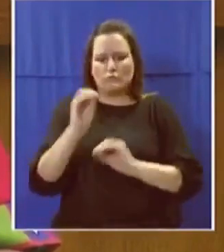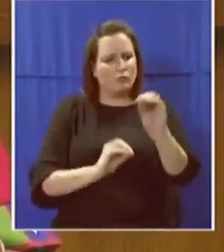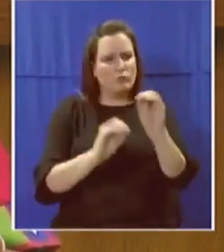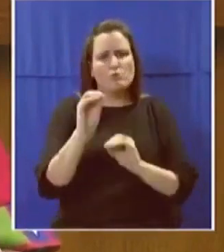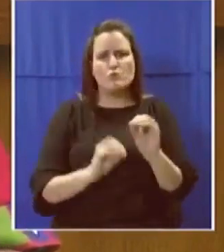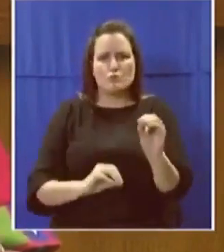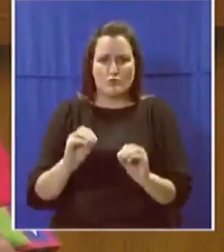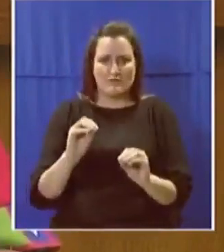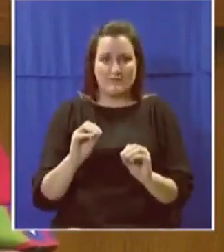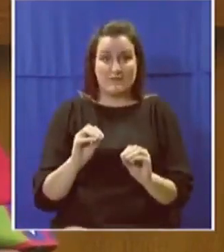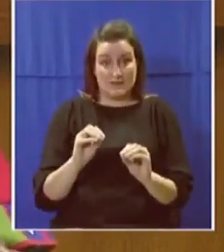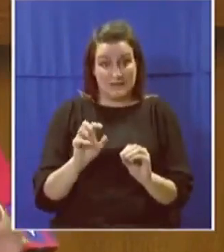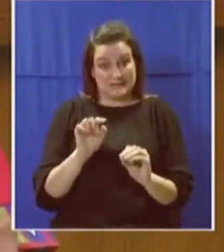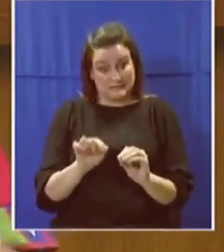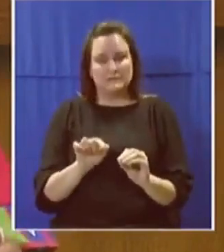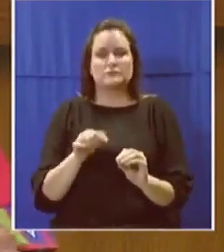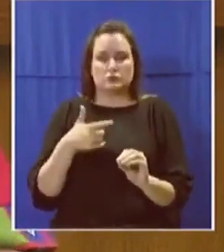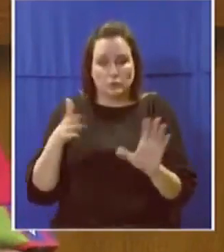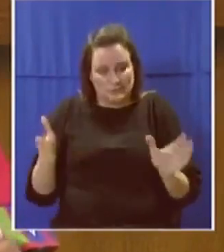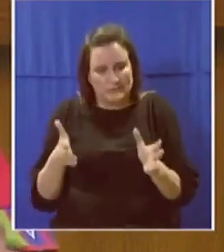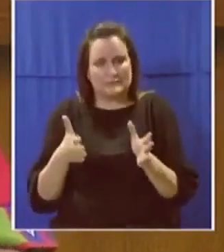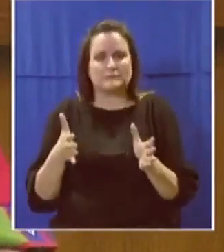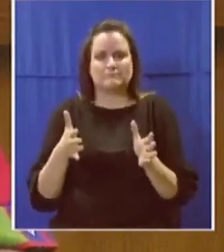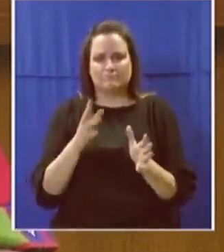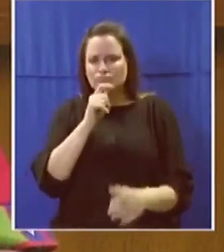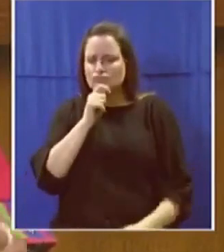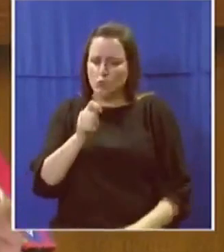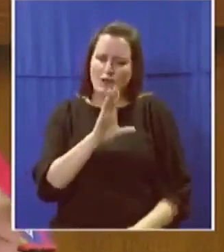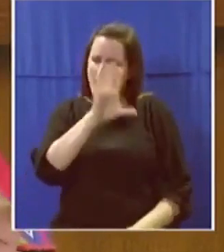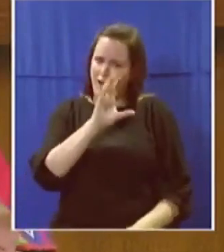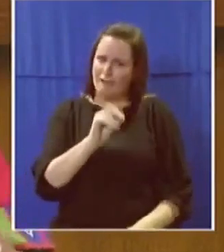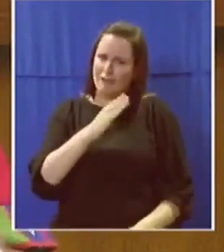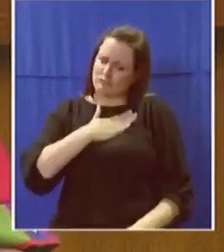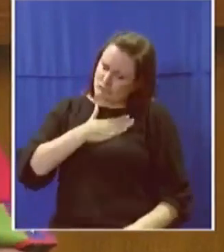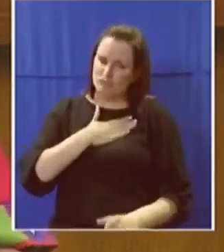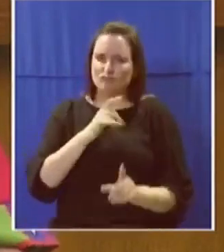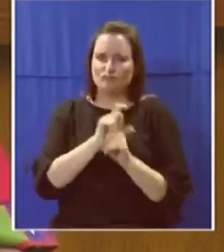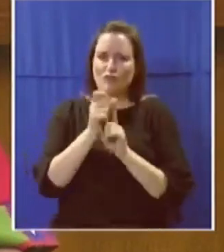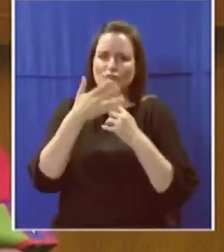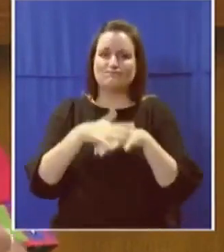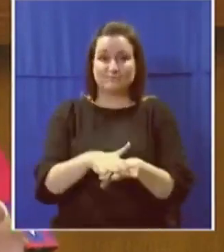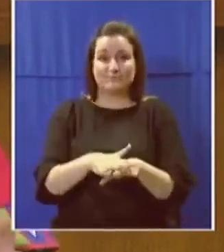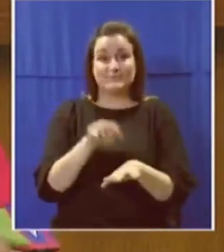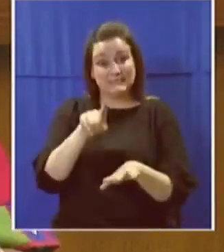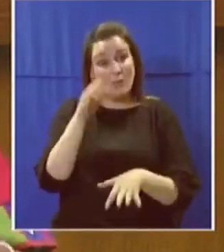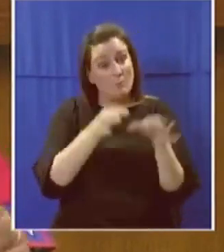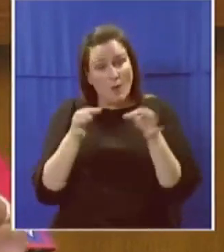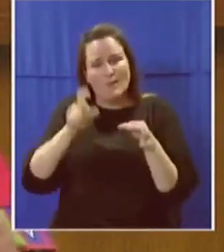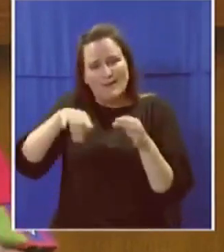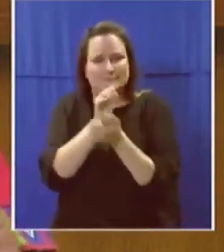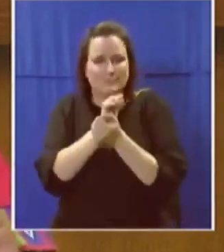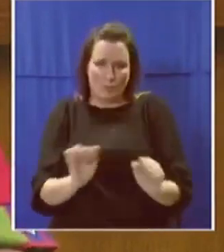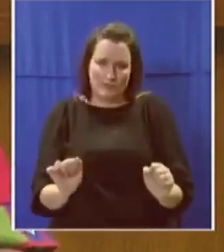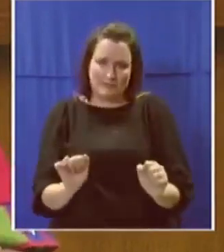that seeks to engender radical pan-African development, democratization of politics, and uprooting